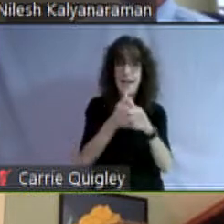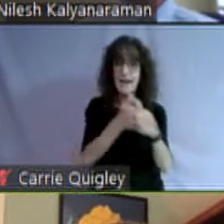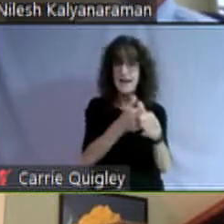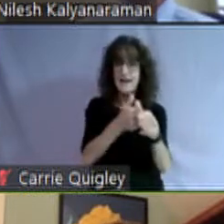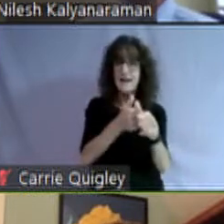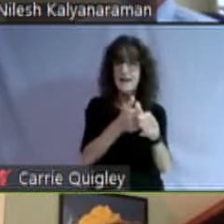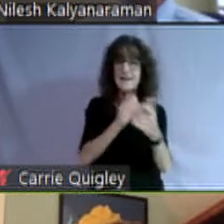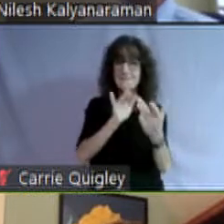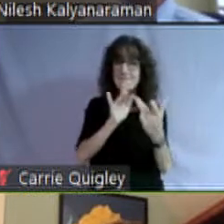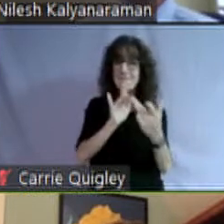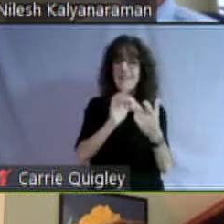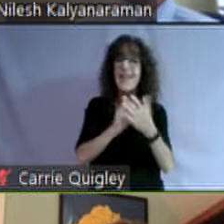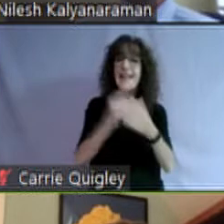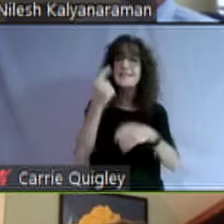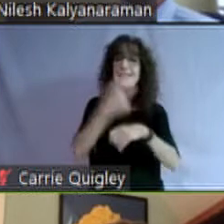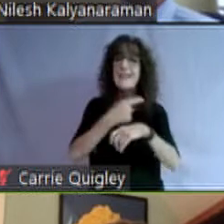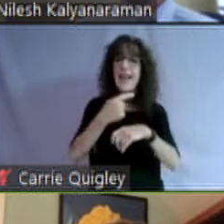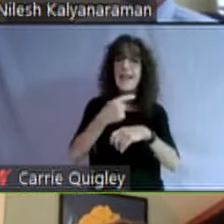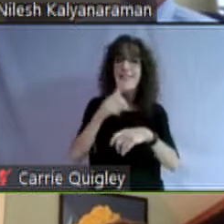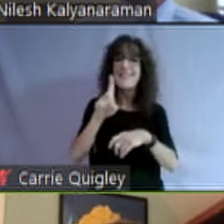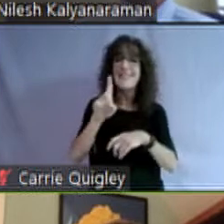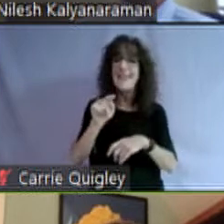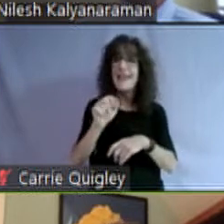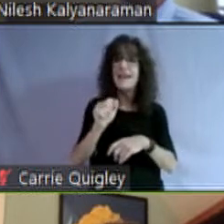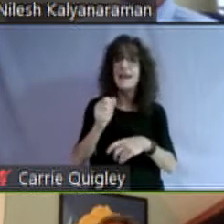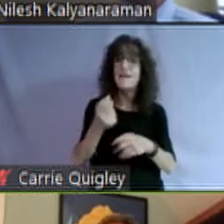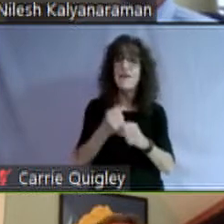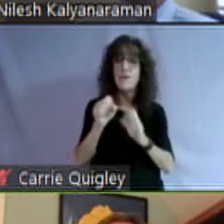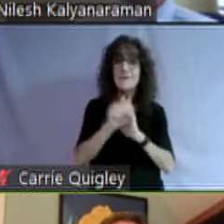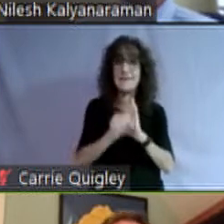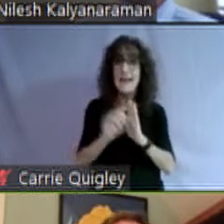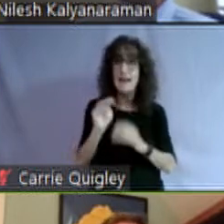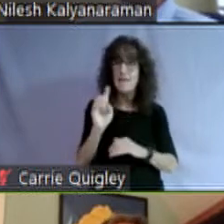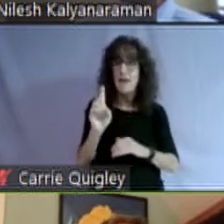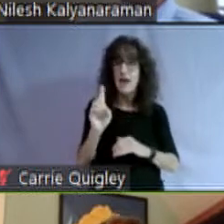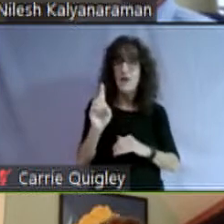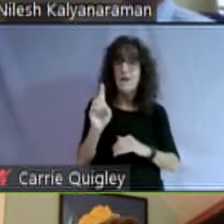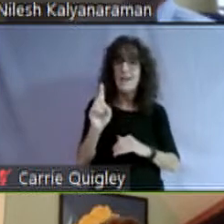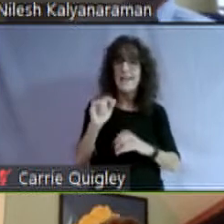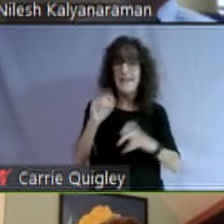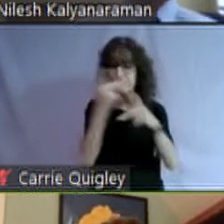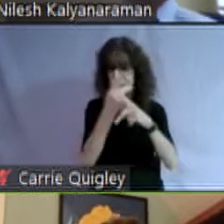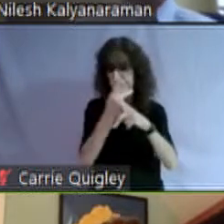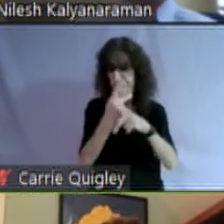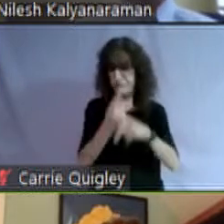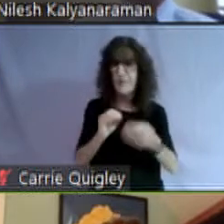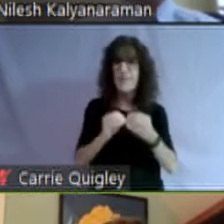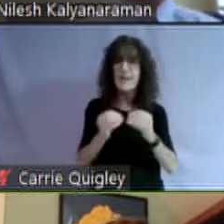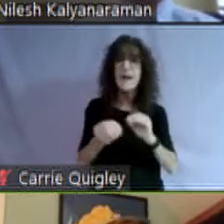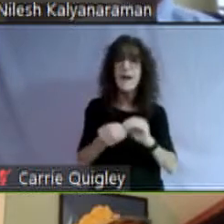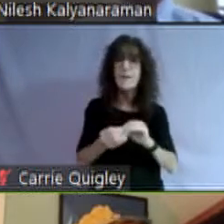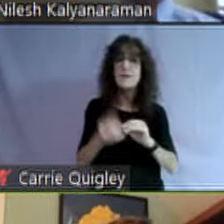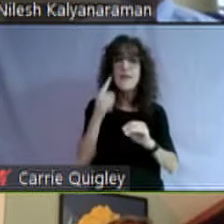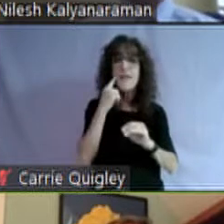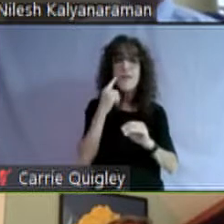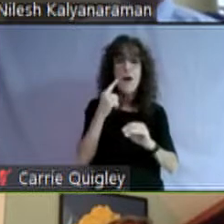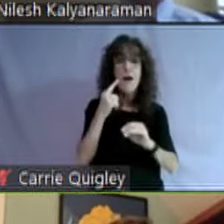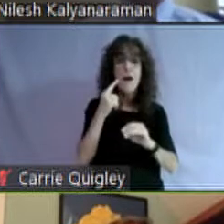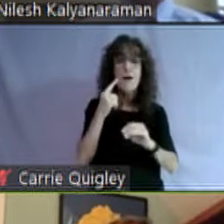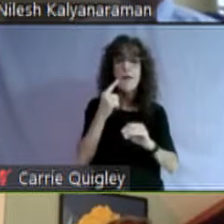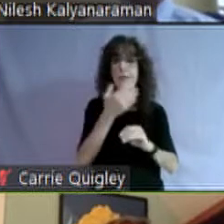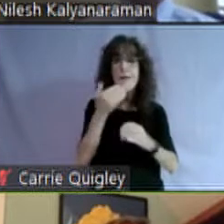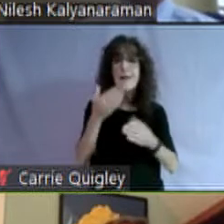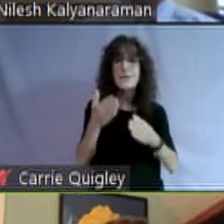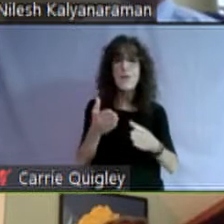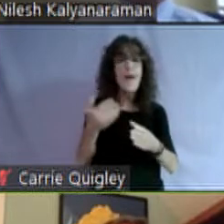that this is the data that we were able to get from the state of Maryland, that they had basically crunched the numbers in the way they thought was most appropriate. We were not